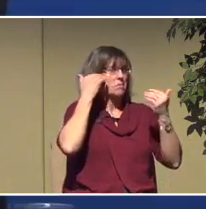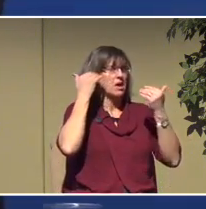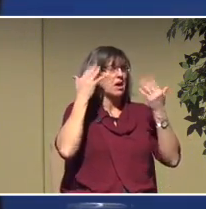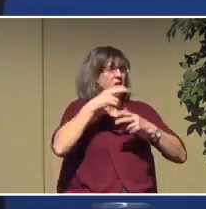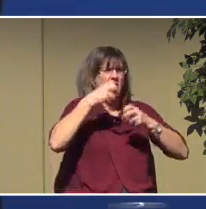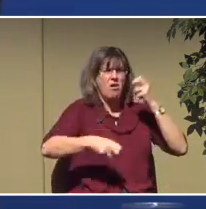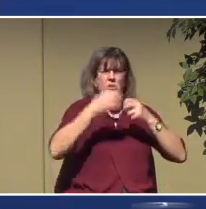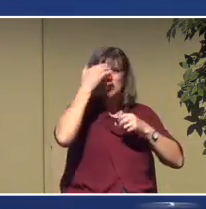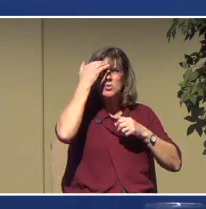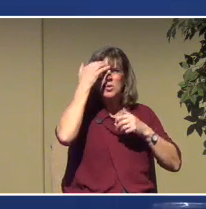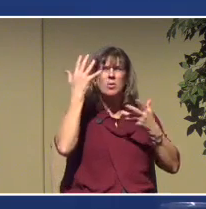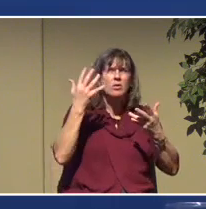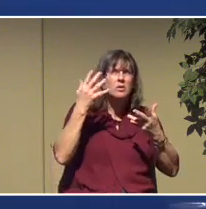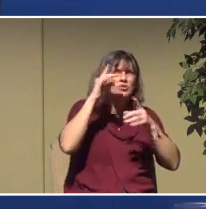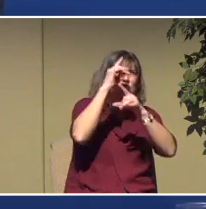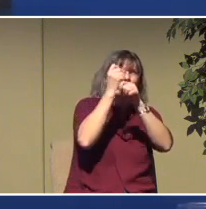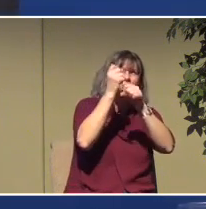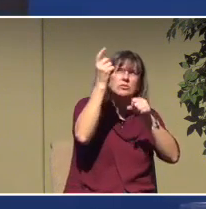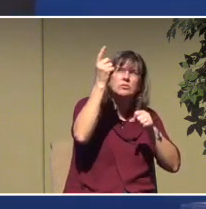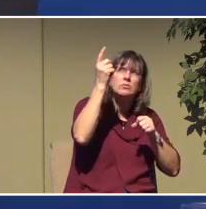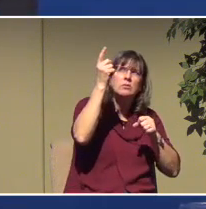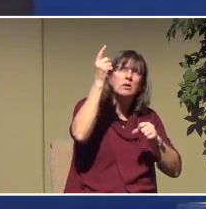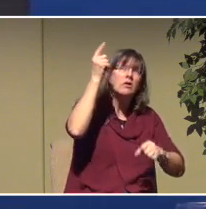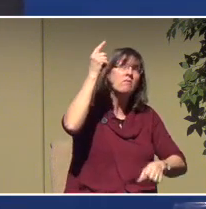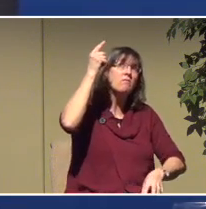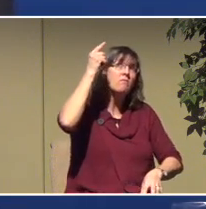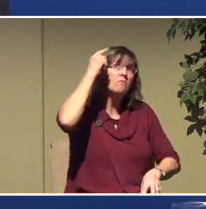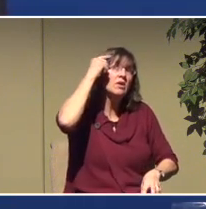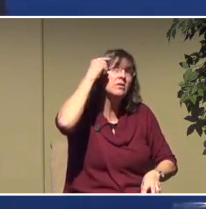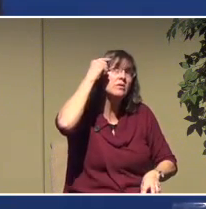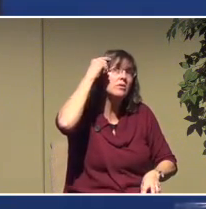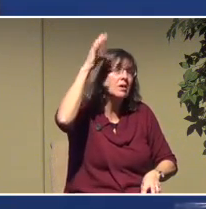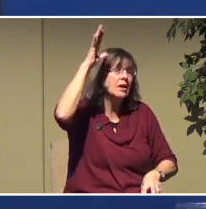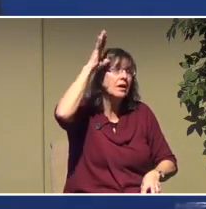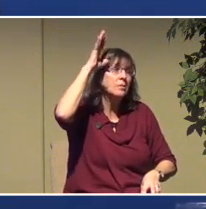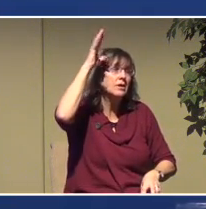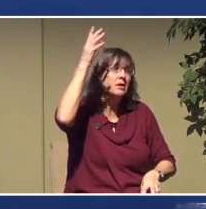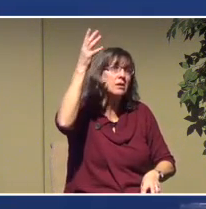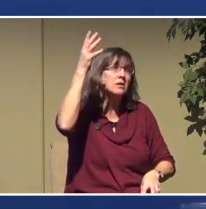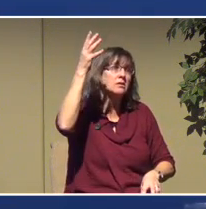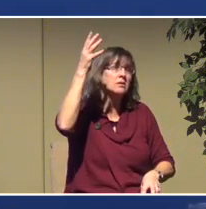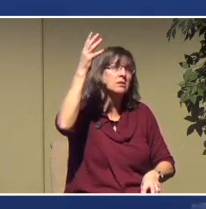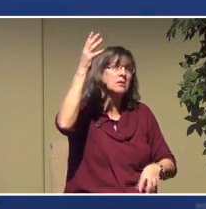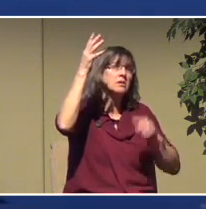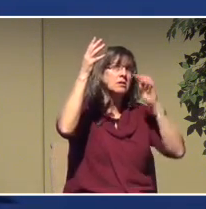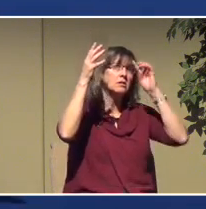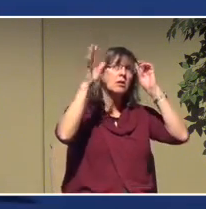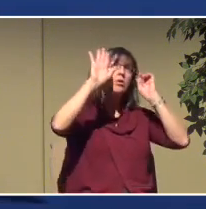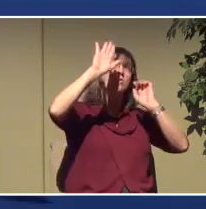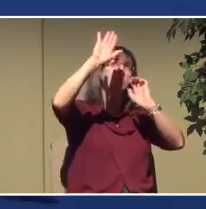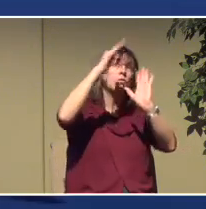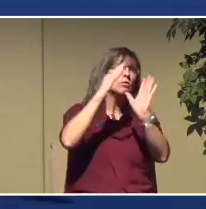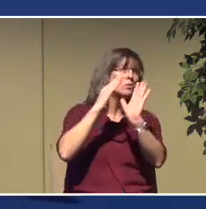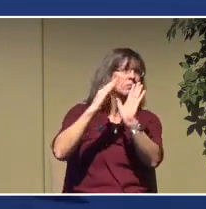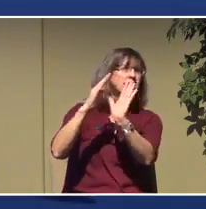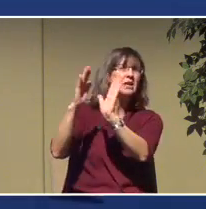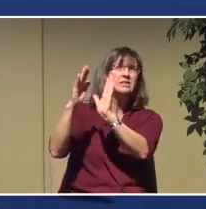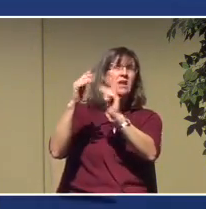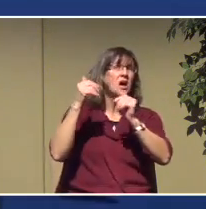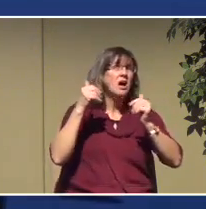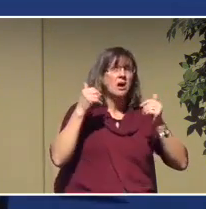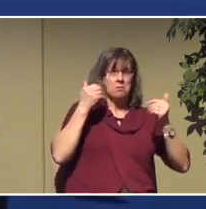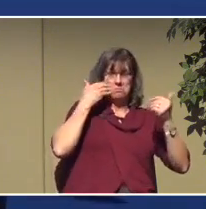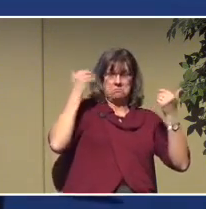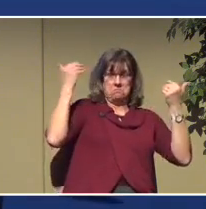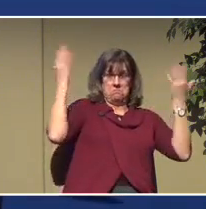Father, Abba, Father, that he has plans and purposes sometimes we don't even